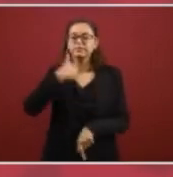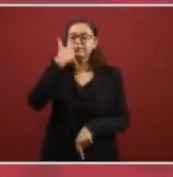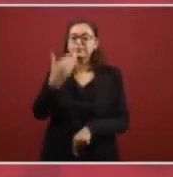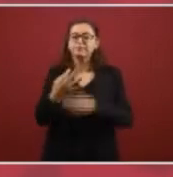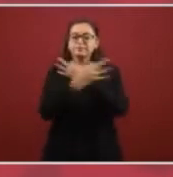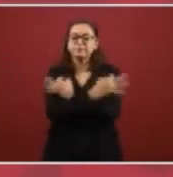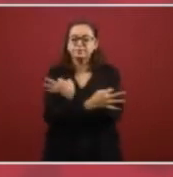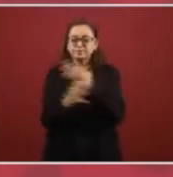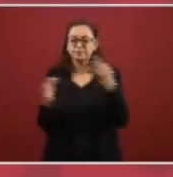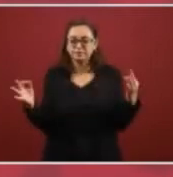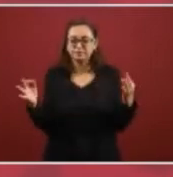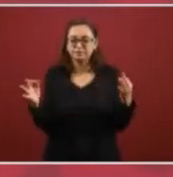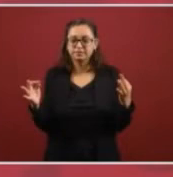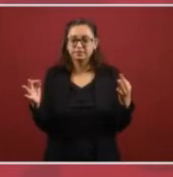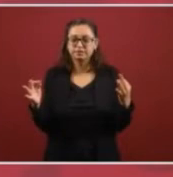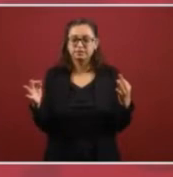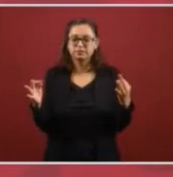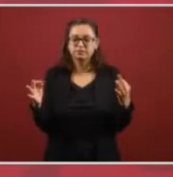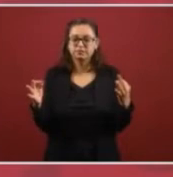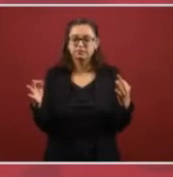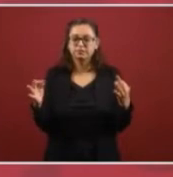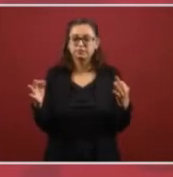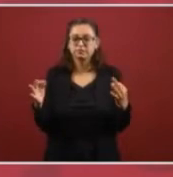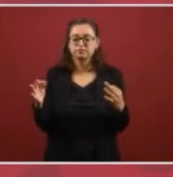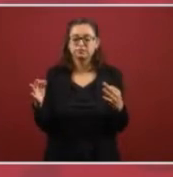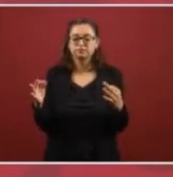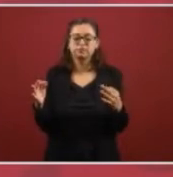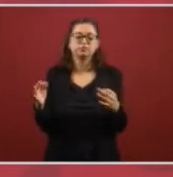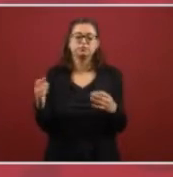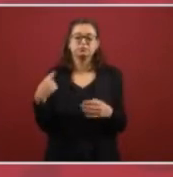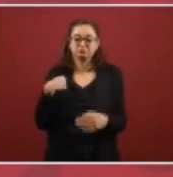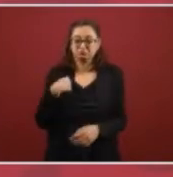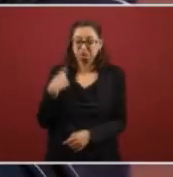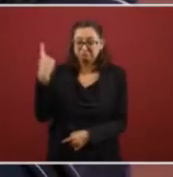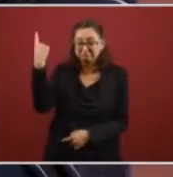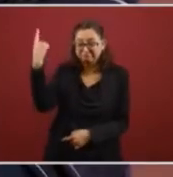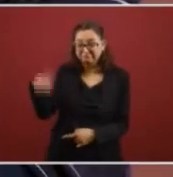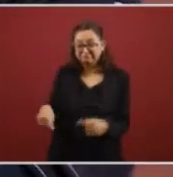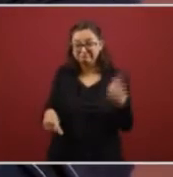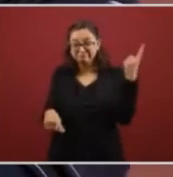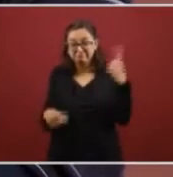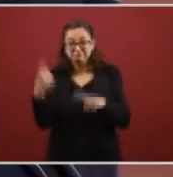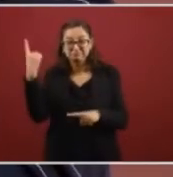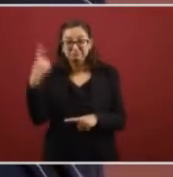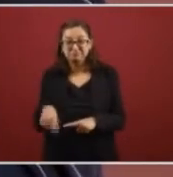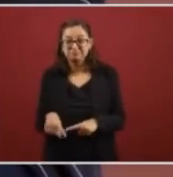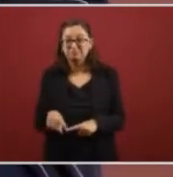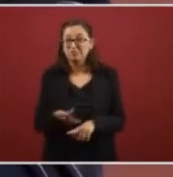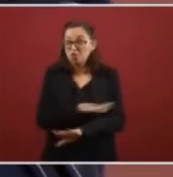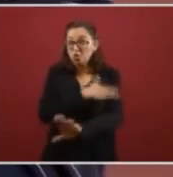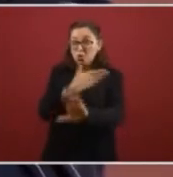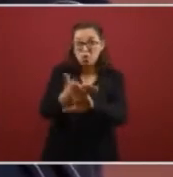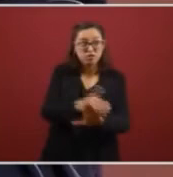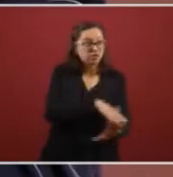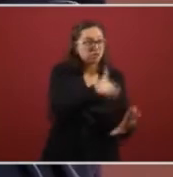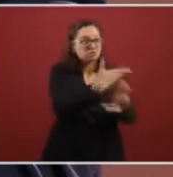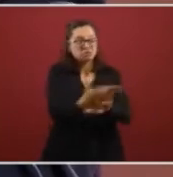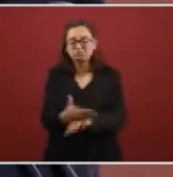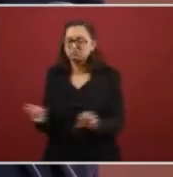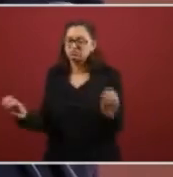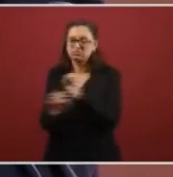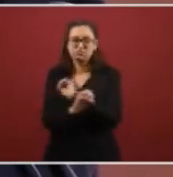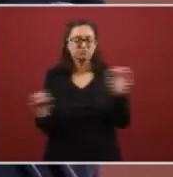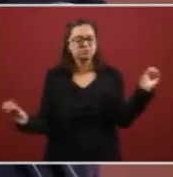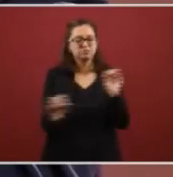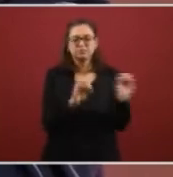I want to leave as a manifesto that there is no consignment to persecute